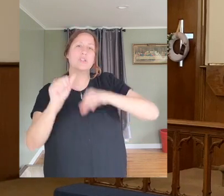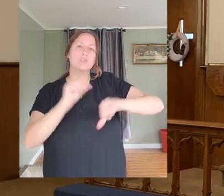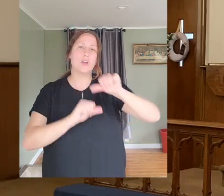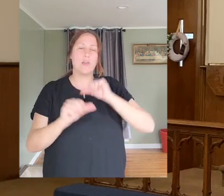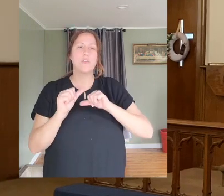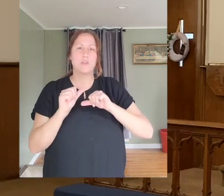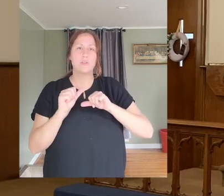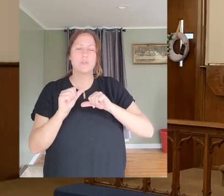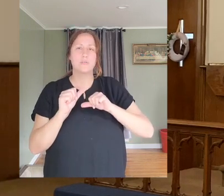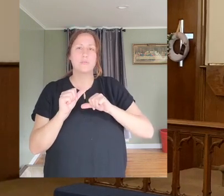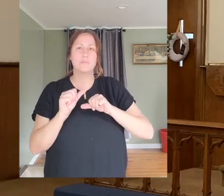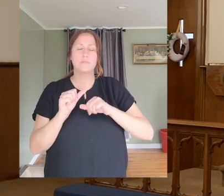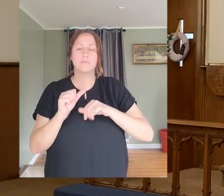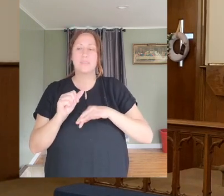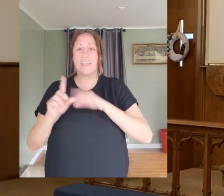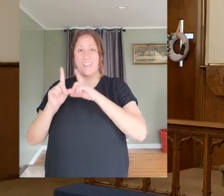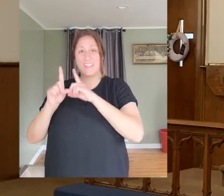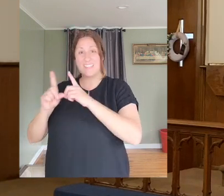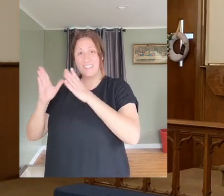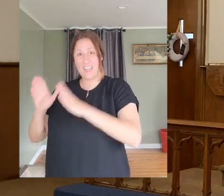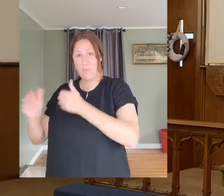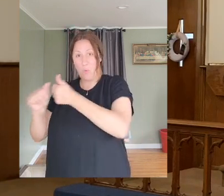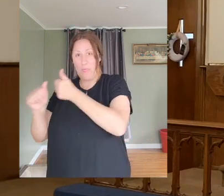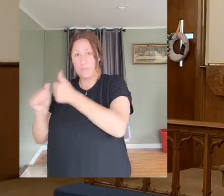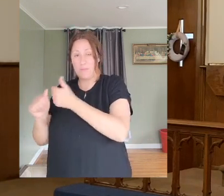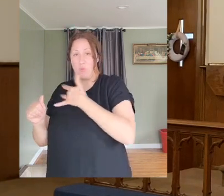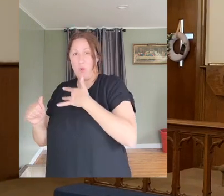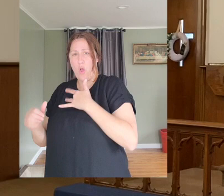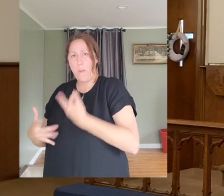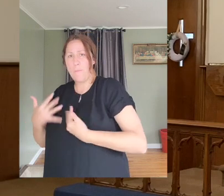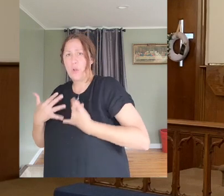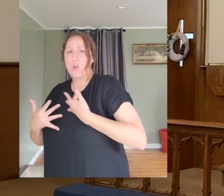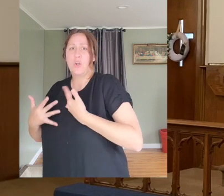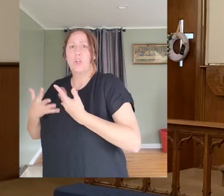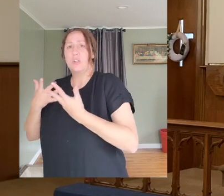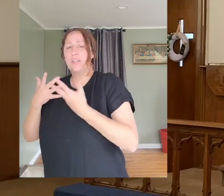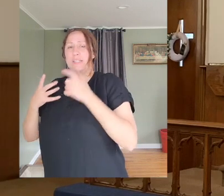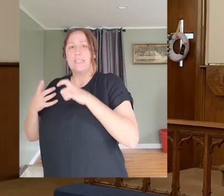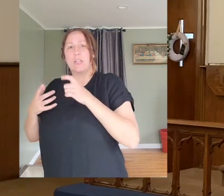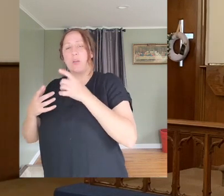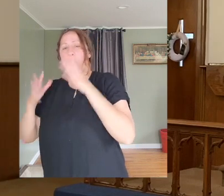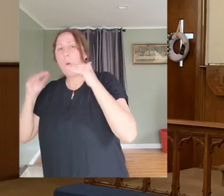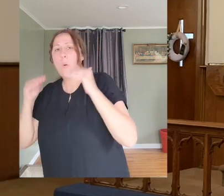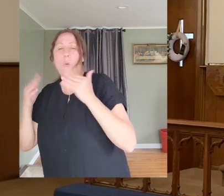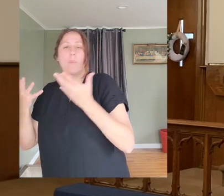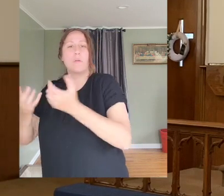The disciples' hearts burned within them in faith, in hope, in love.